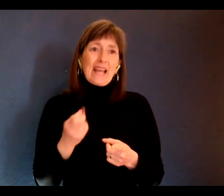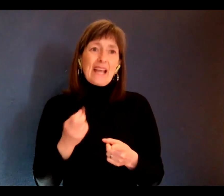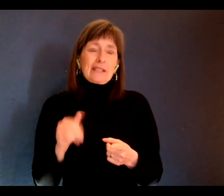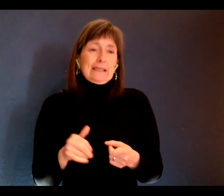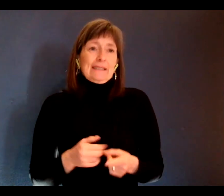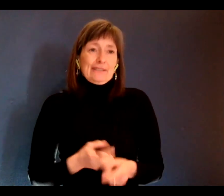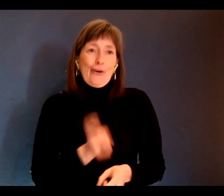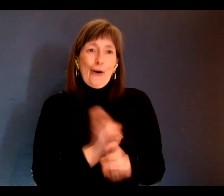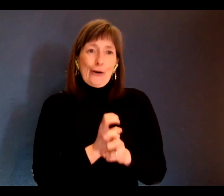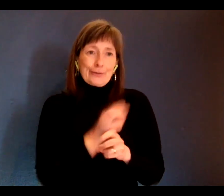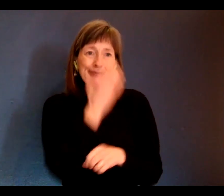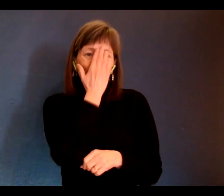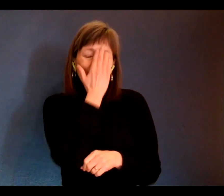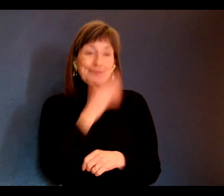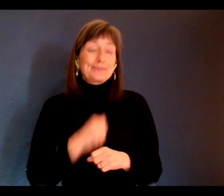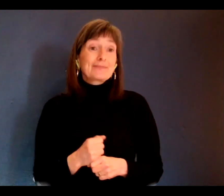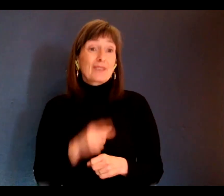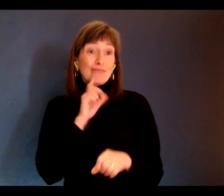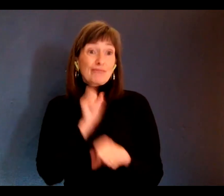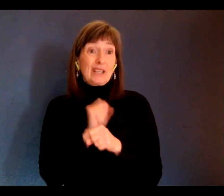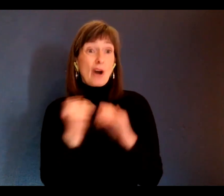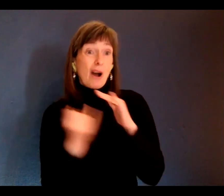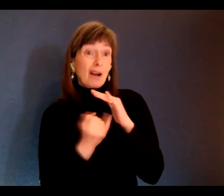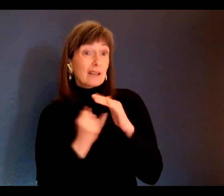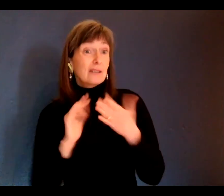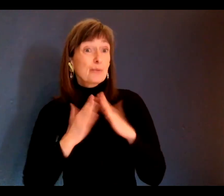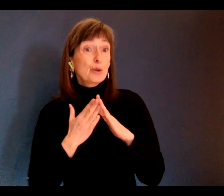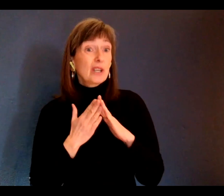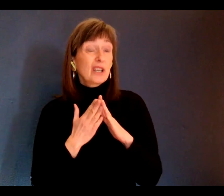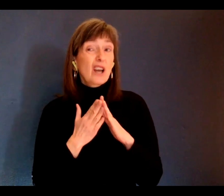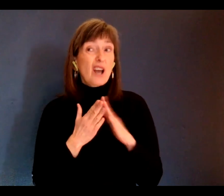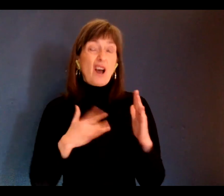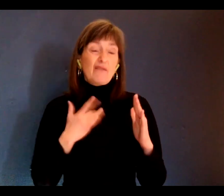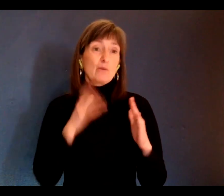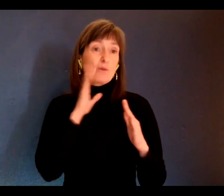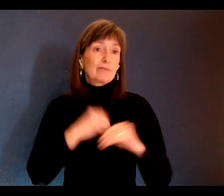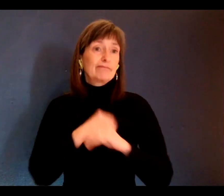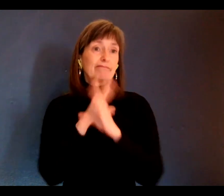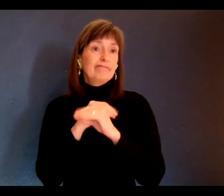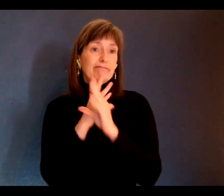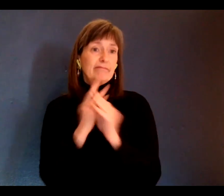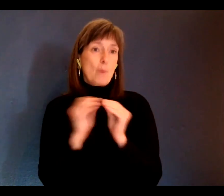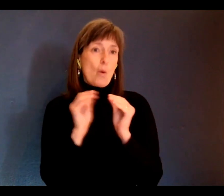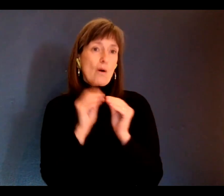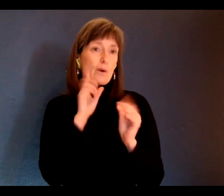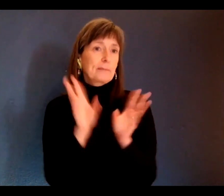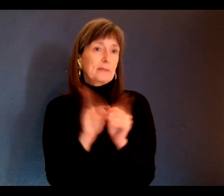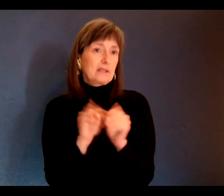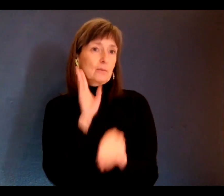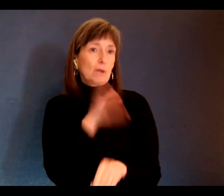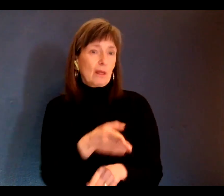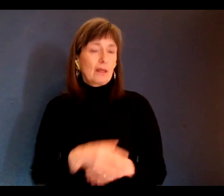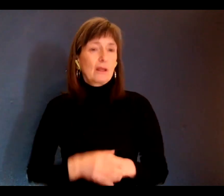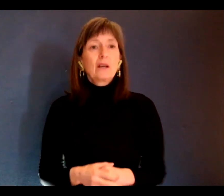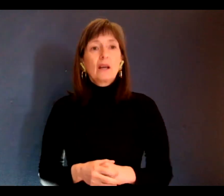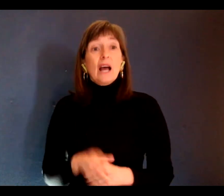communities, we will depend on technology to bring someone in virtually. But and certainly social workers